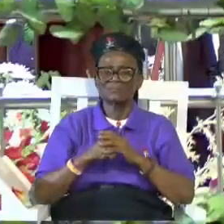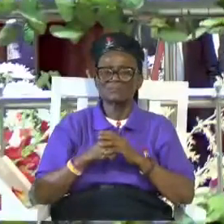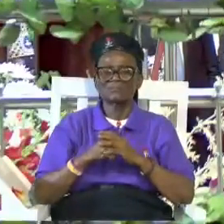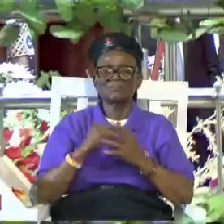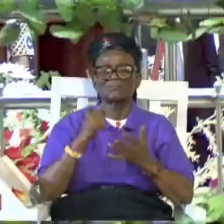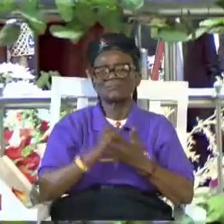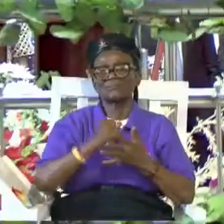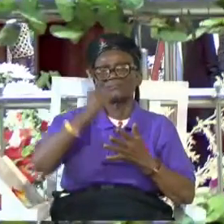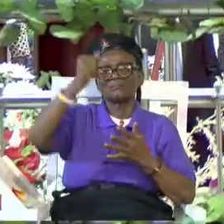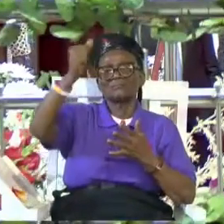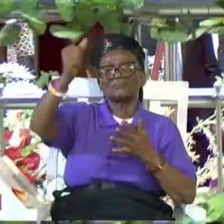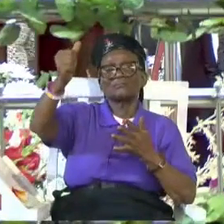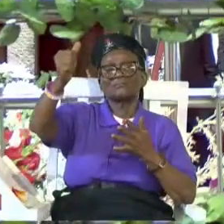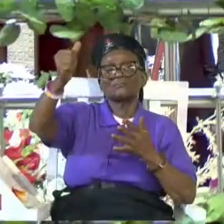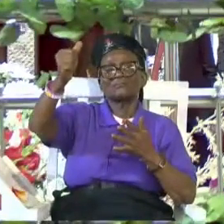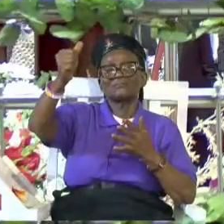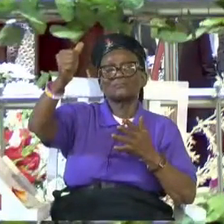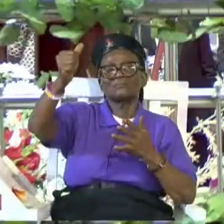Amen.